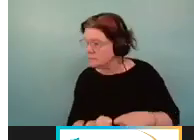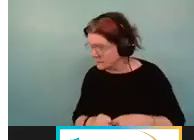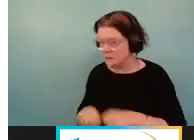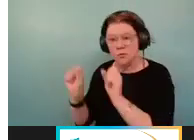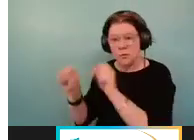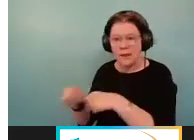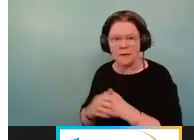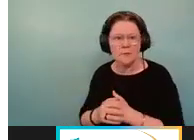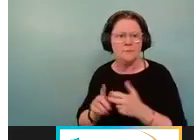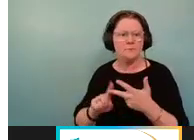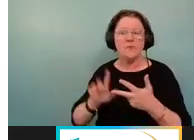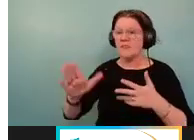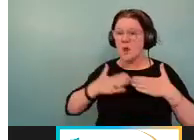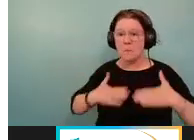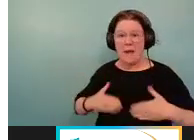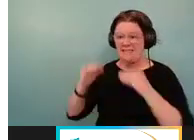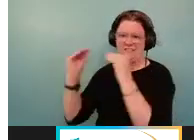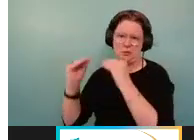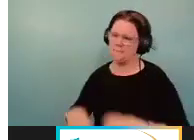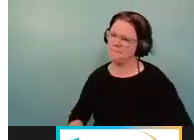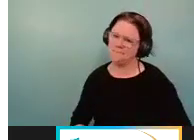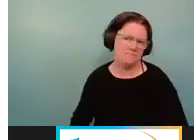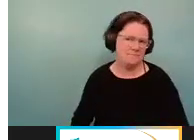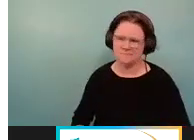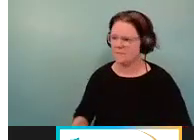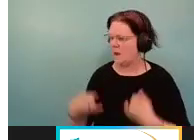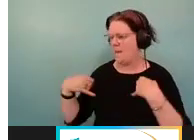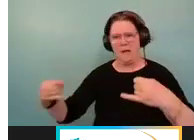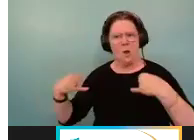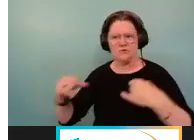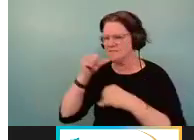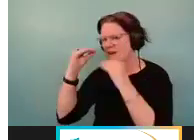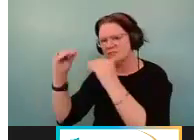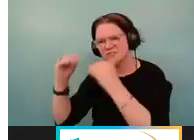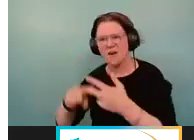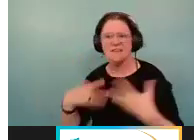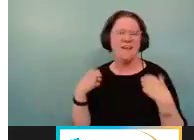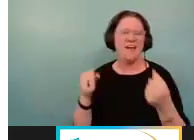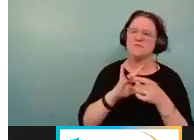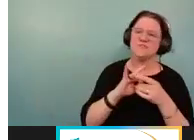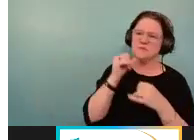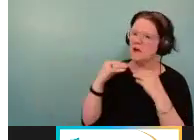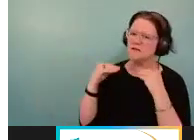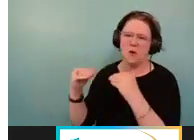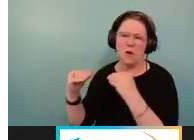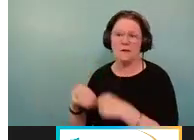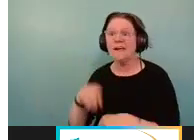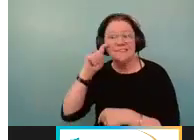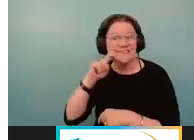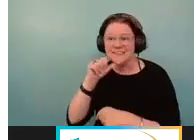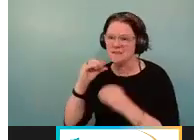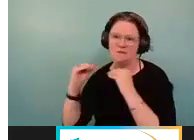Not educated about their bodies, boundaries, healthy relationships, or sex. Again, that's part of